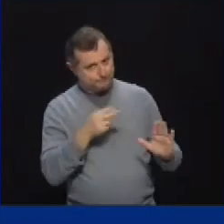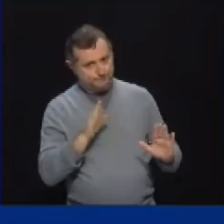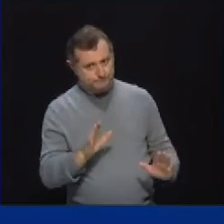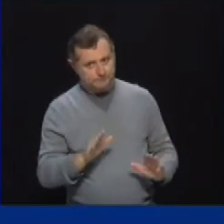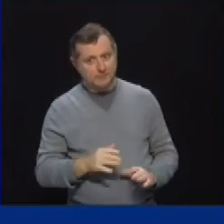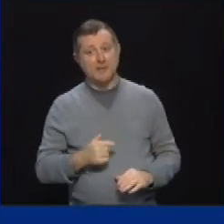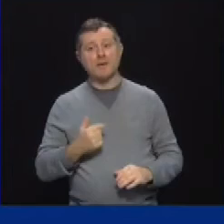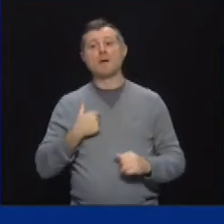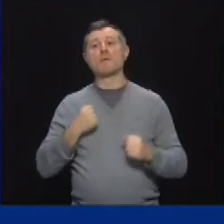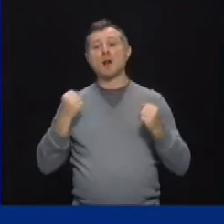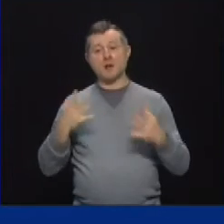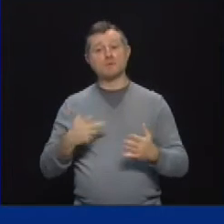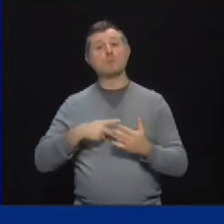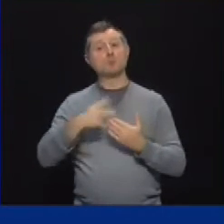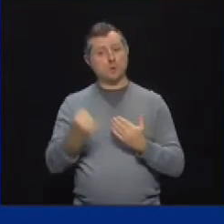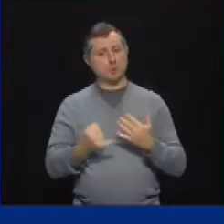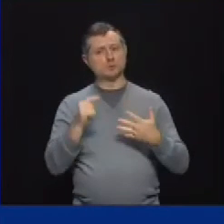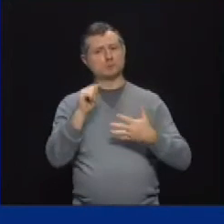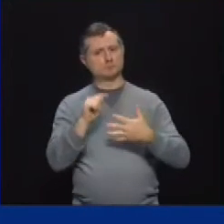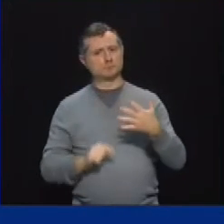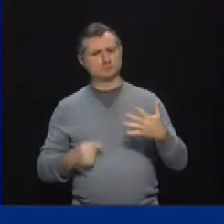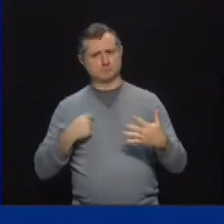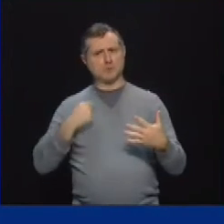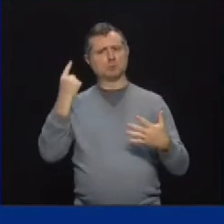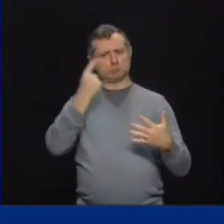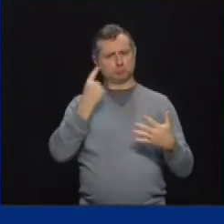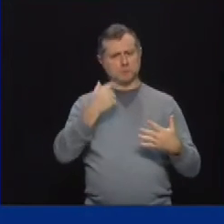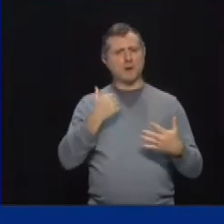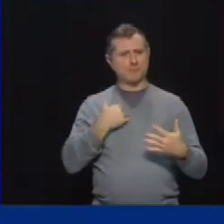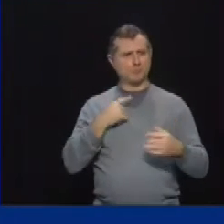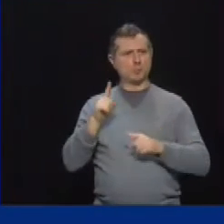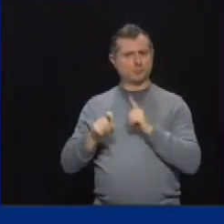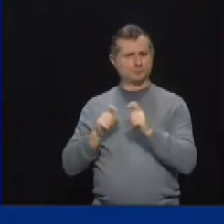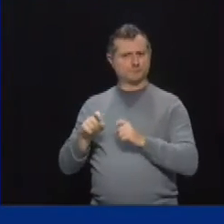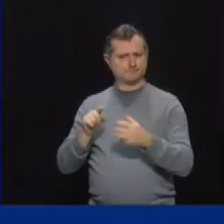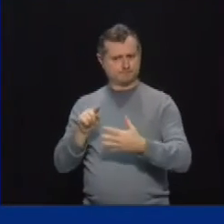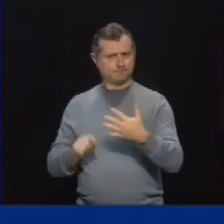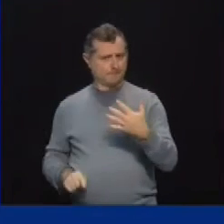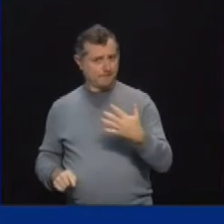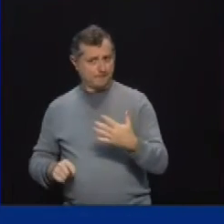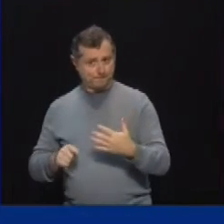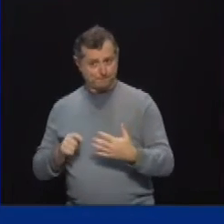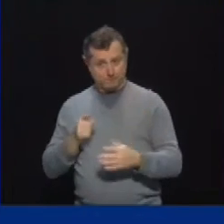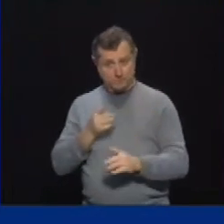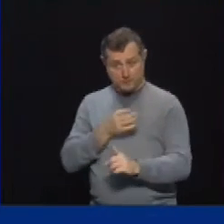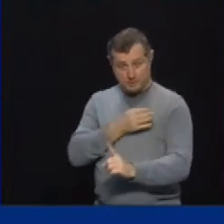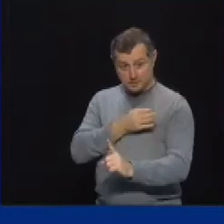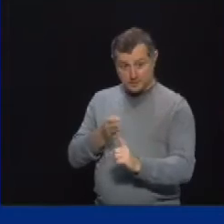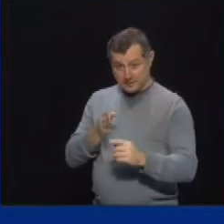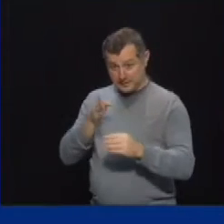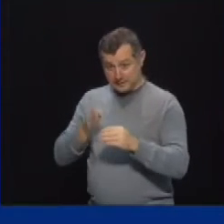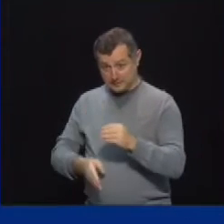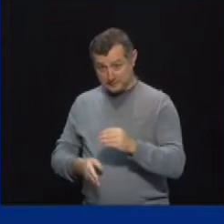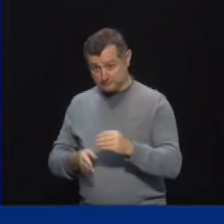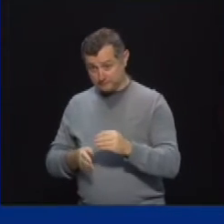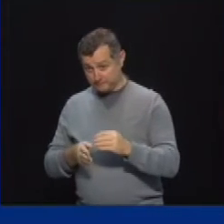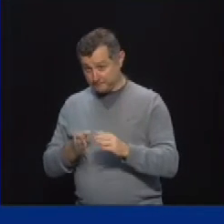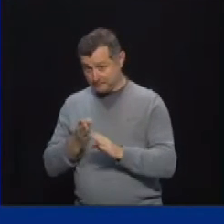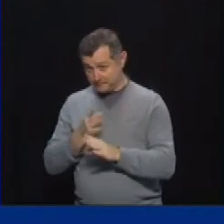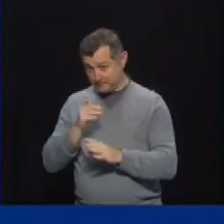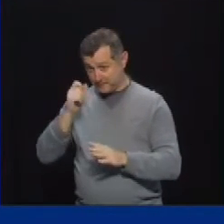my early days, I had intense briefings with the leadership of the MTA for starts. As we talked about,